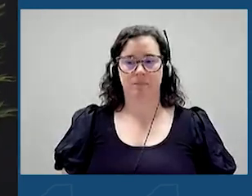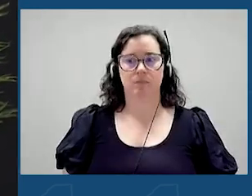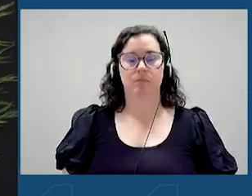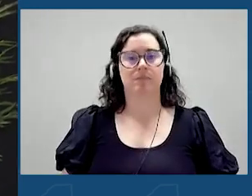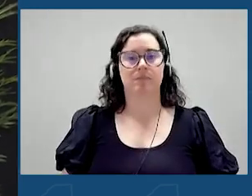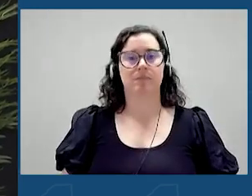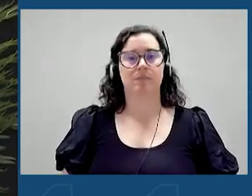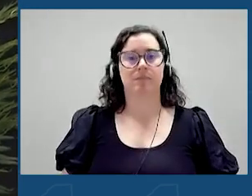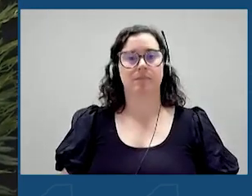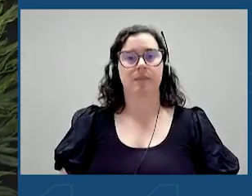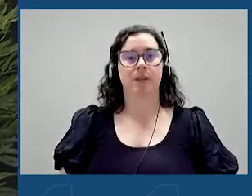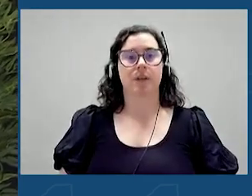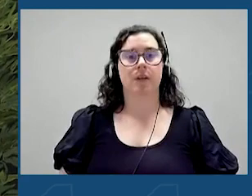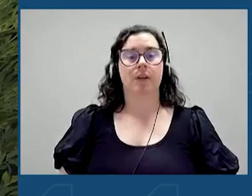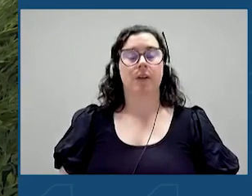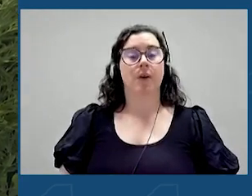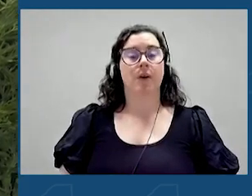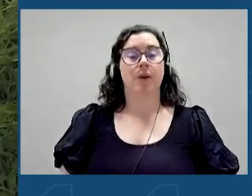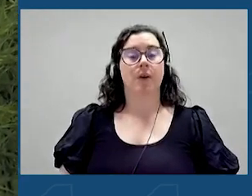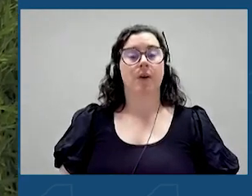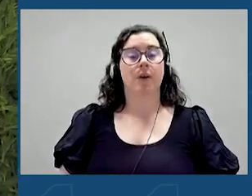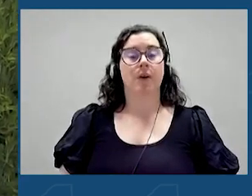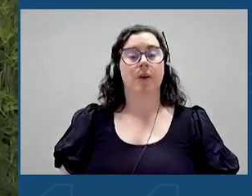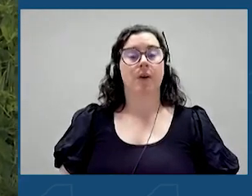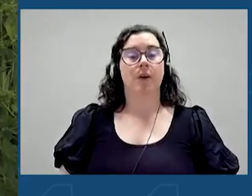This is an extraordinary day.